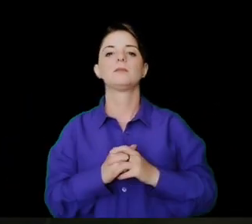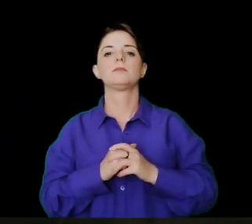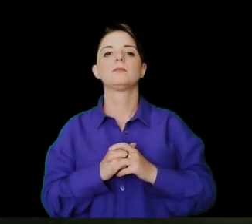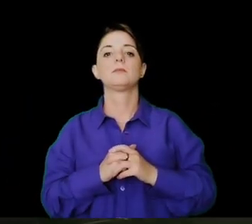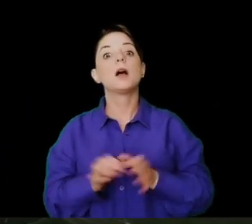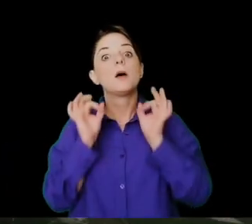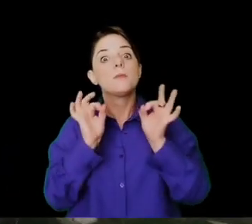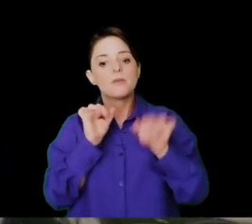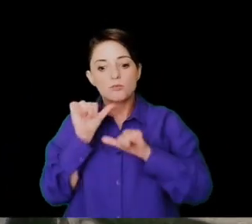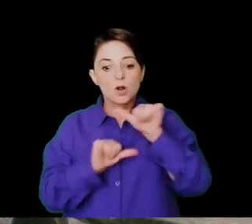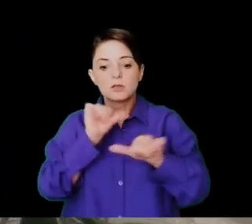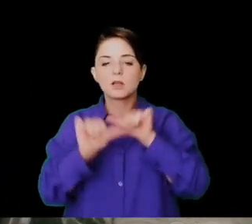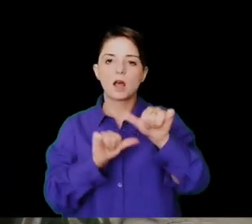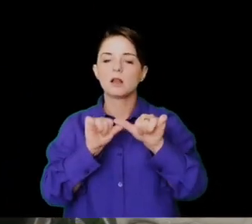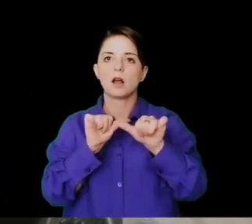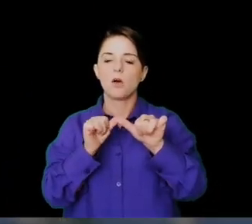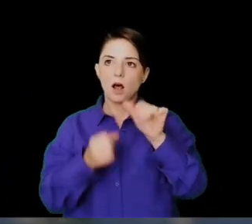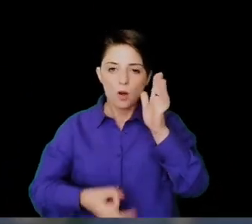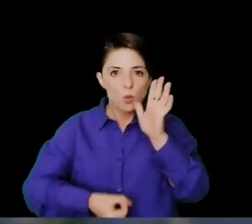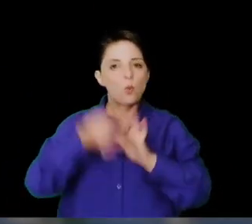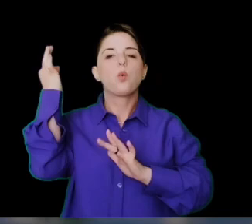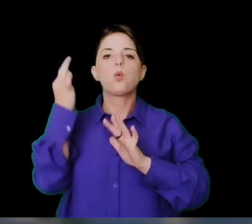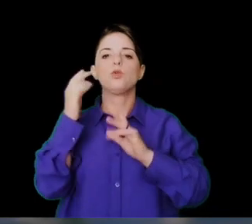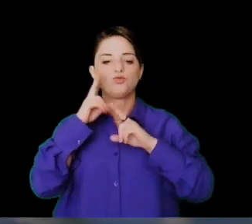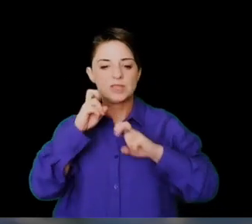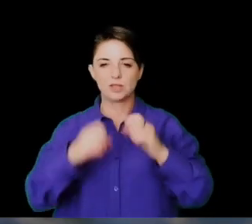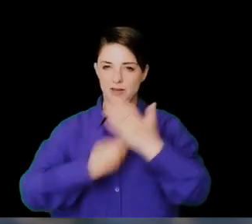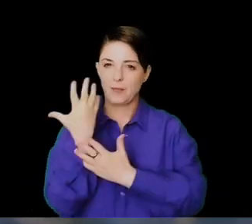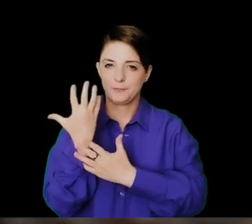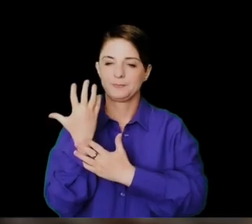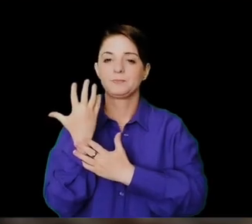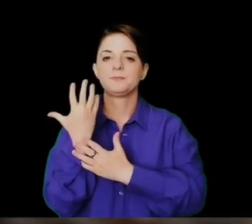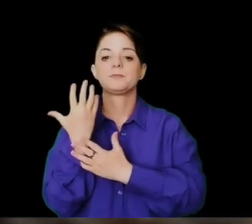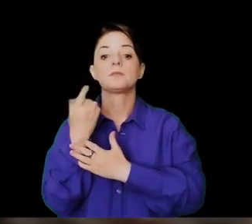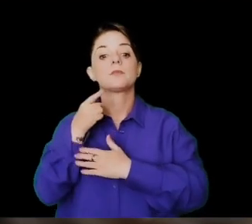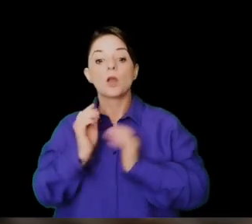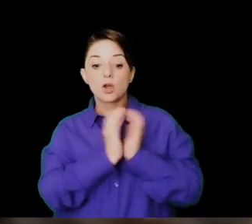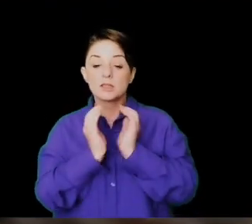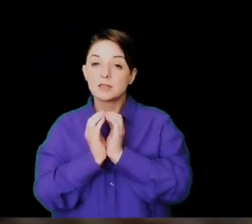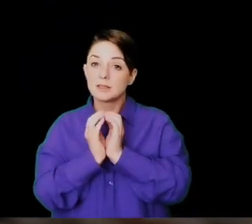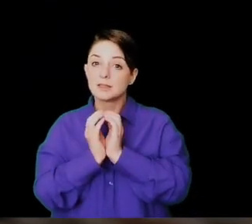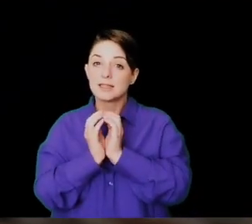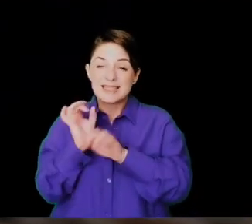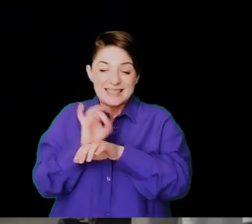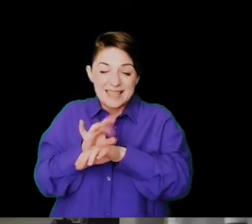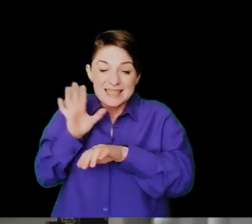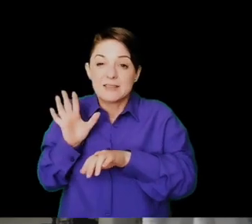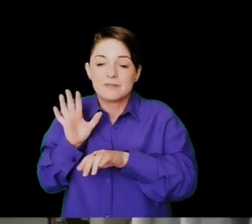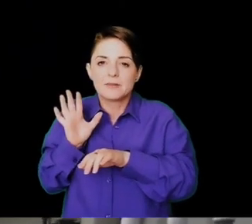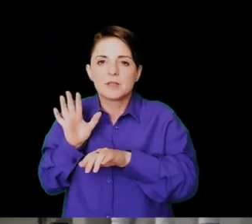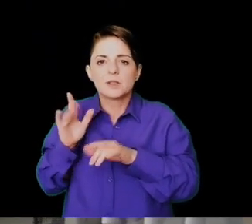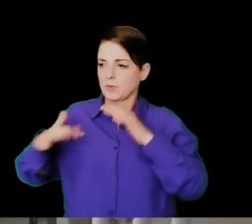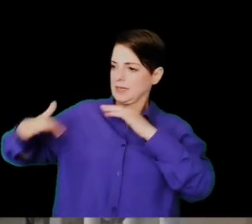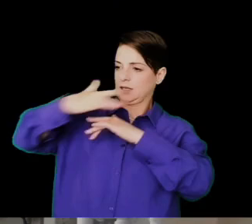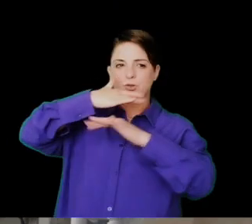Perfecting this process will require significant research and development. European oysters are particularly sensitive creatures, so